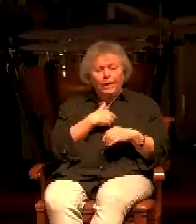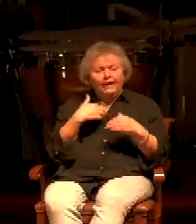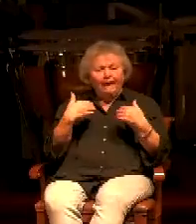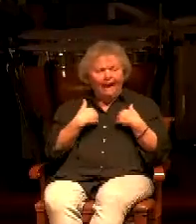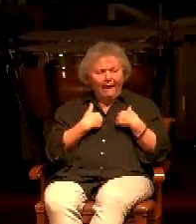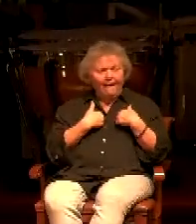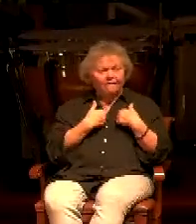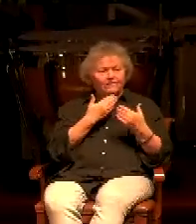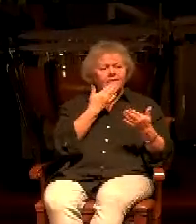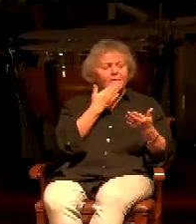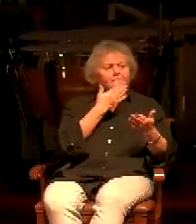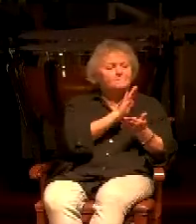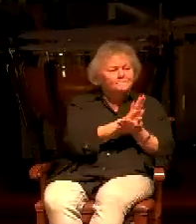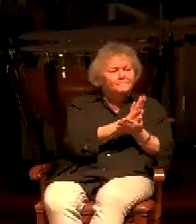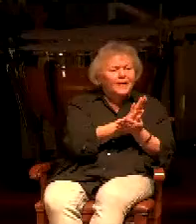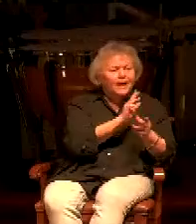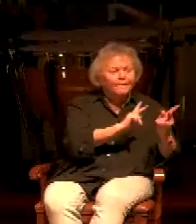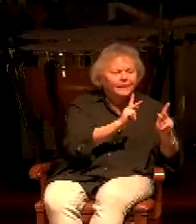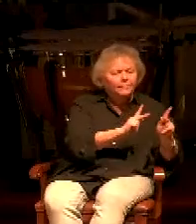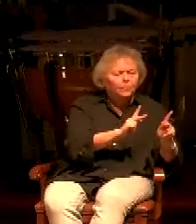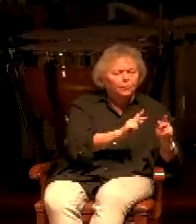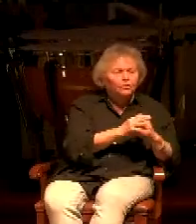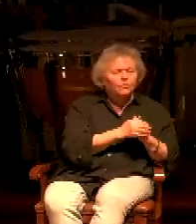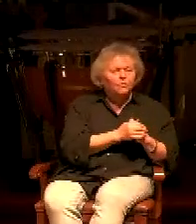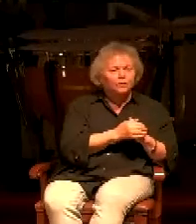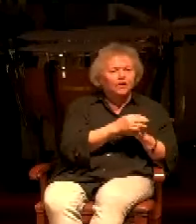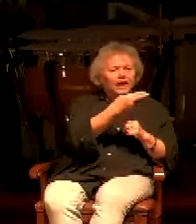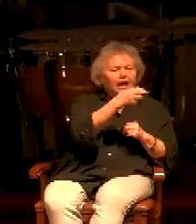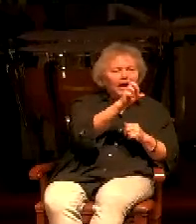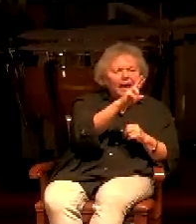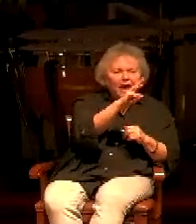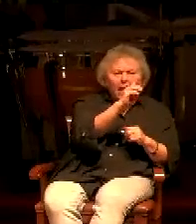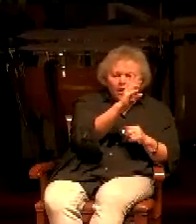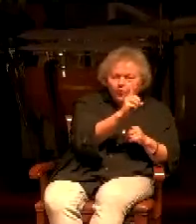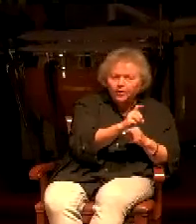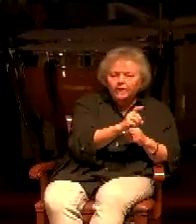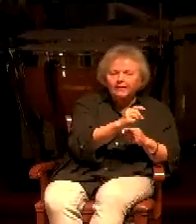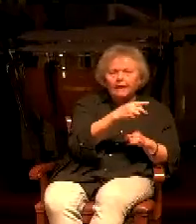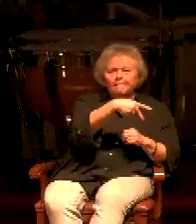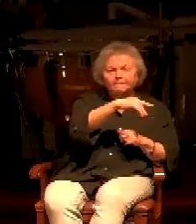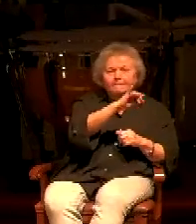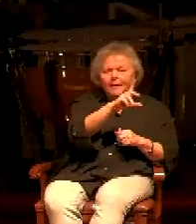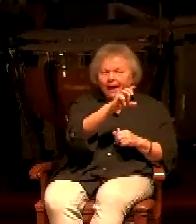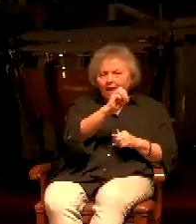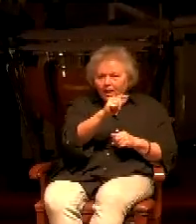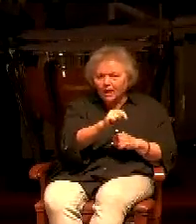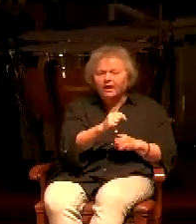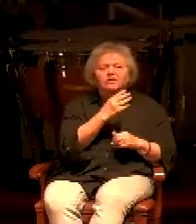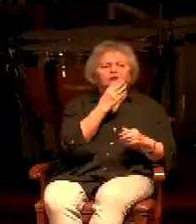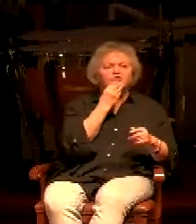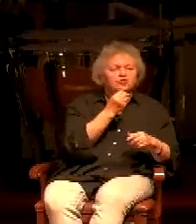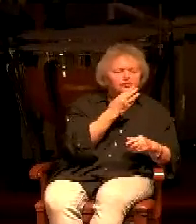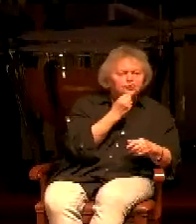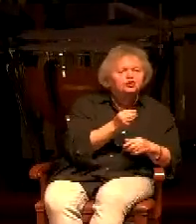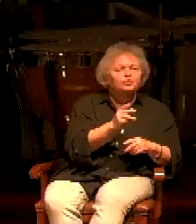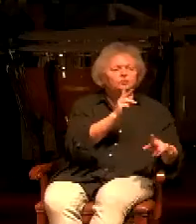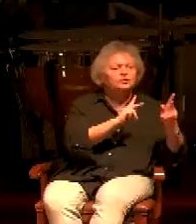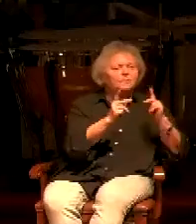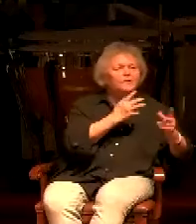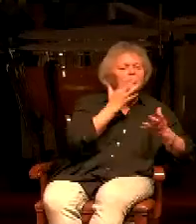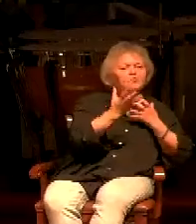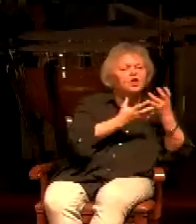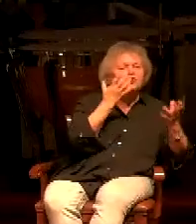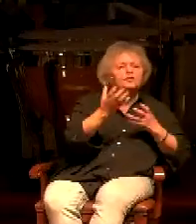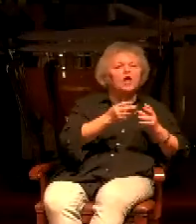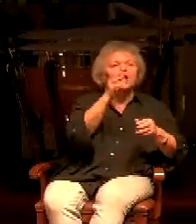Pilate, Herod, Ananias, Caiaphas, the Jews, the crowd yelling, "Crucify him," the people